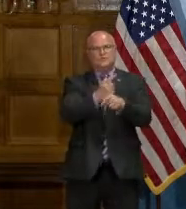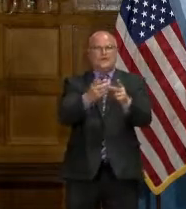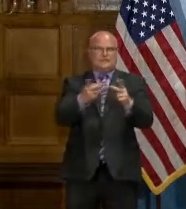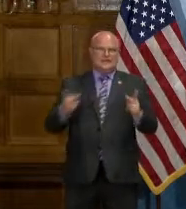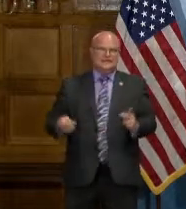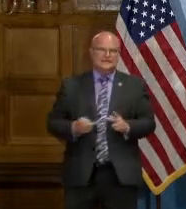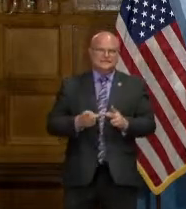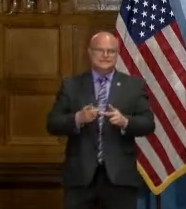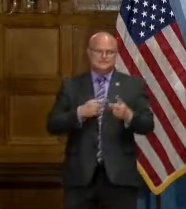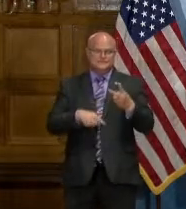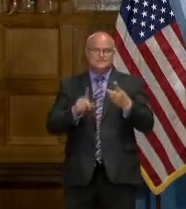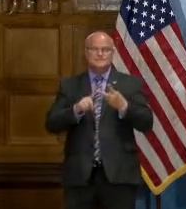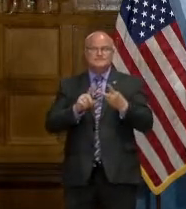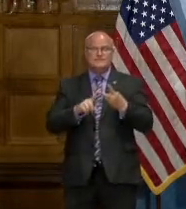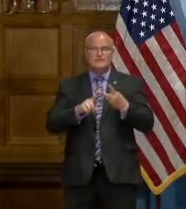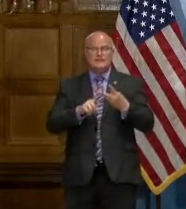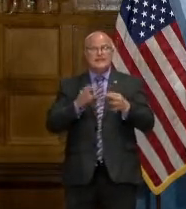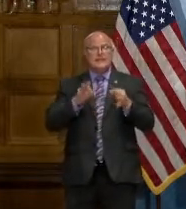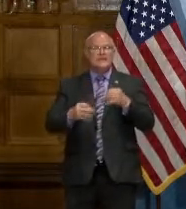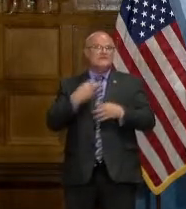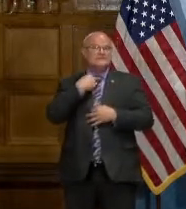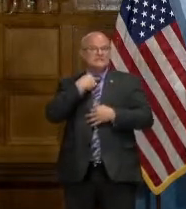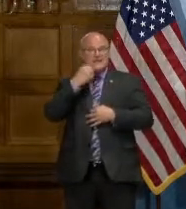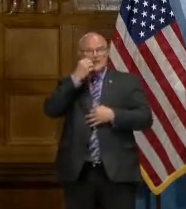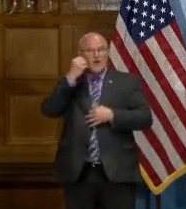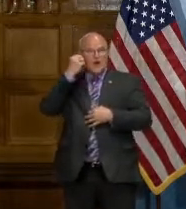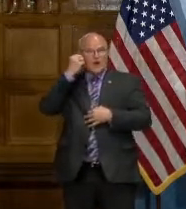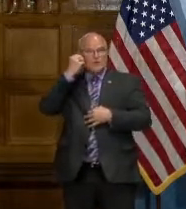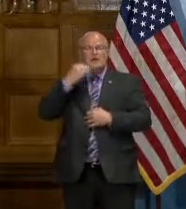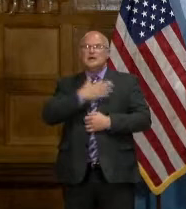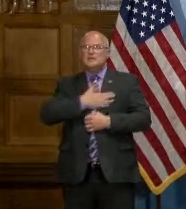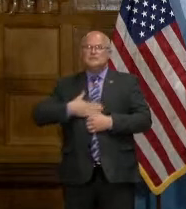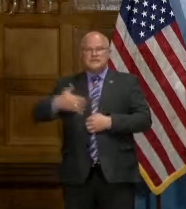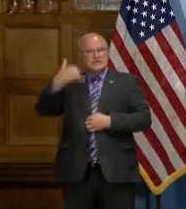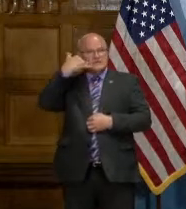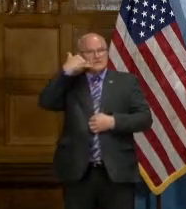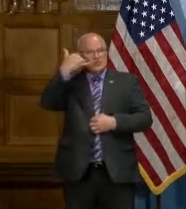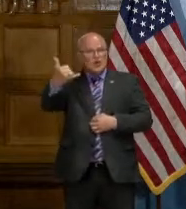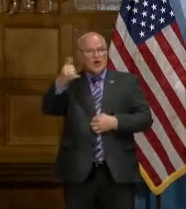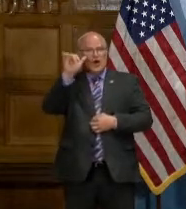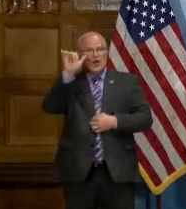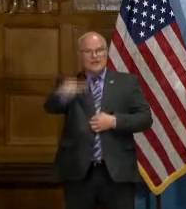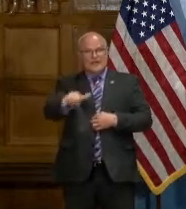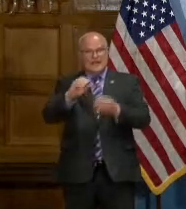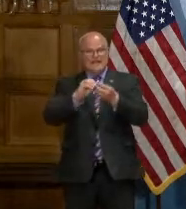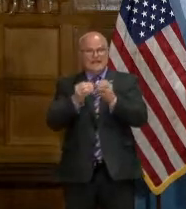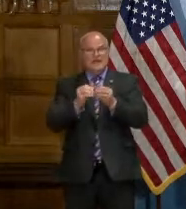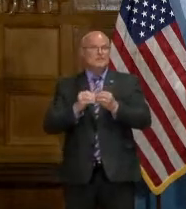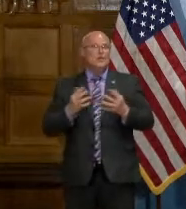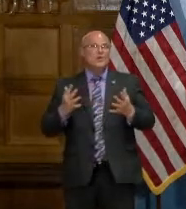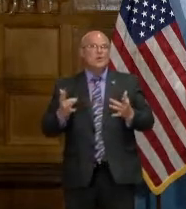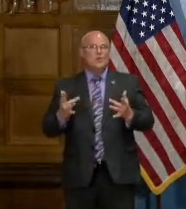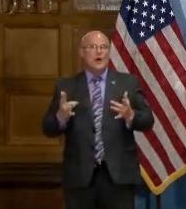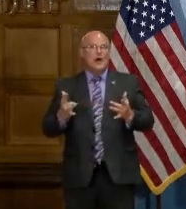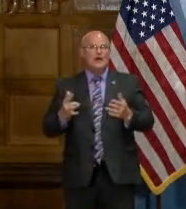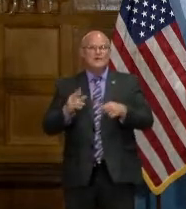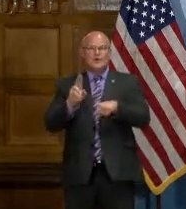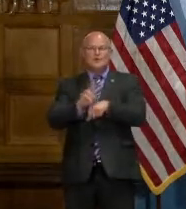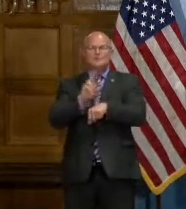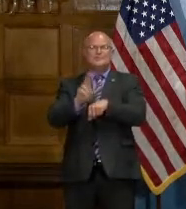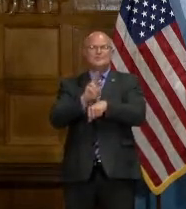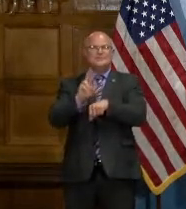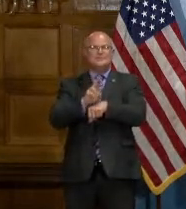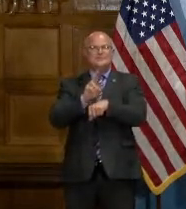direction. Secondly, if you're homebound, please feel free to call the vaccine call line, because we're going to be